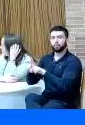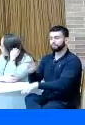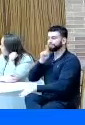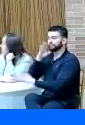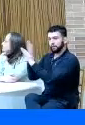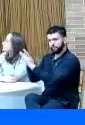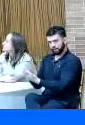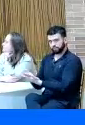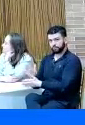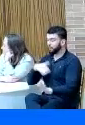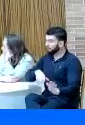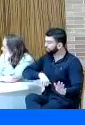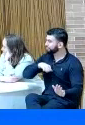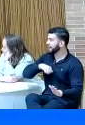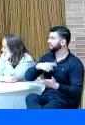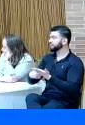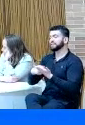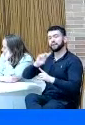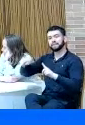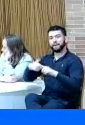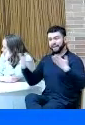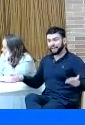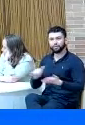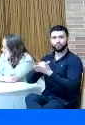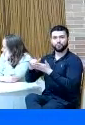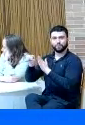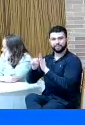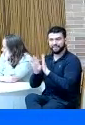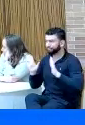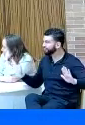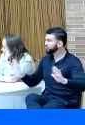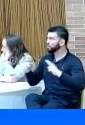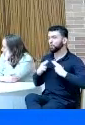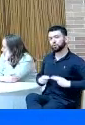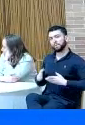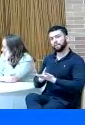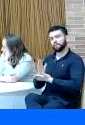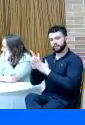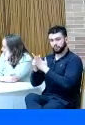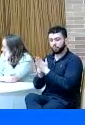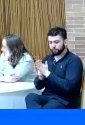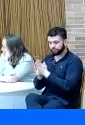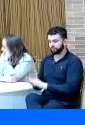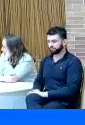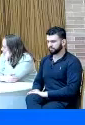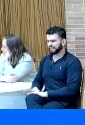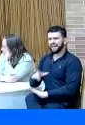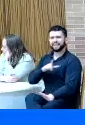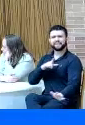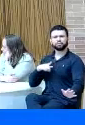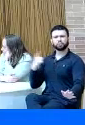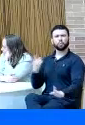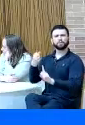to talk about the New York York State human rights law and um the New York State Legislature have always expanded and